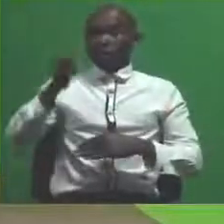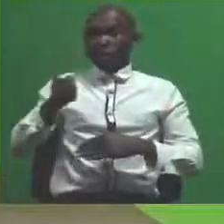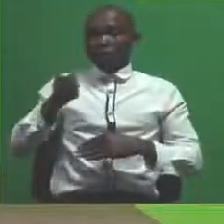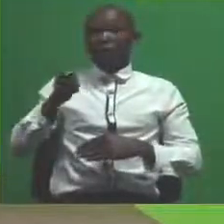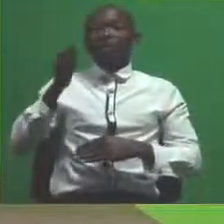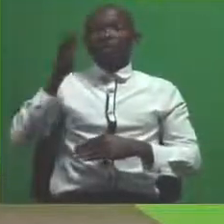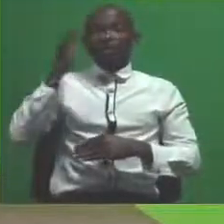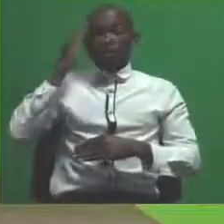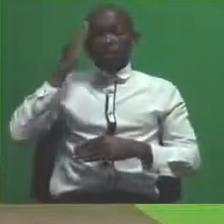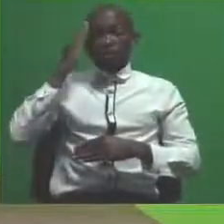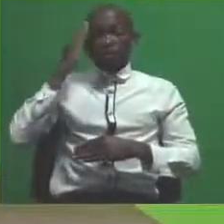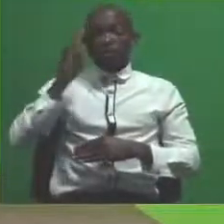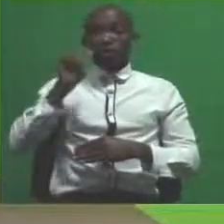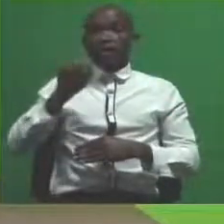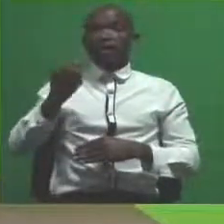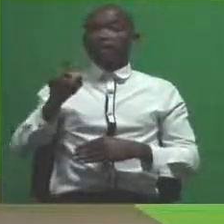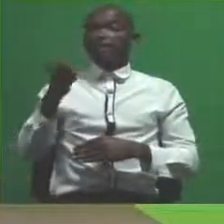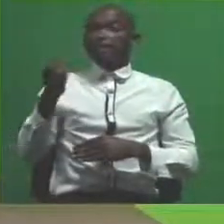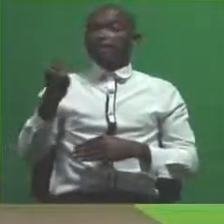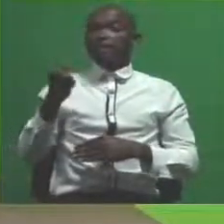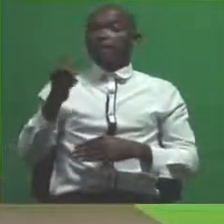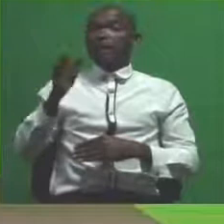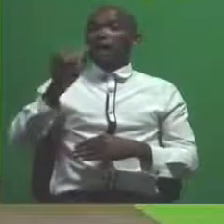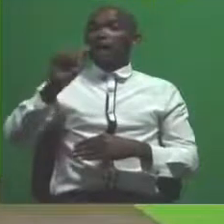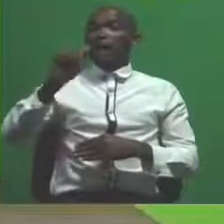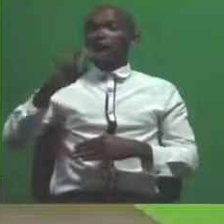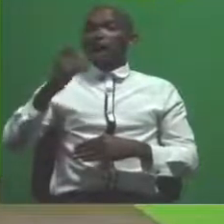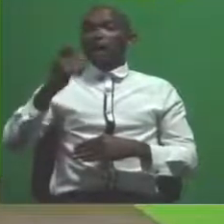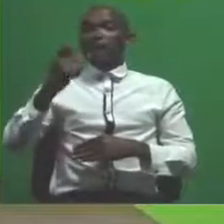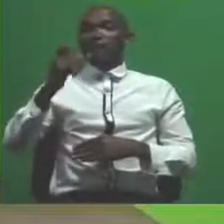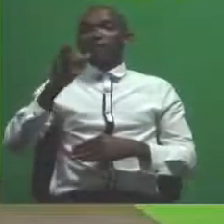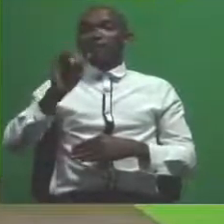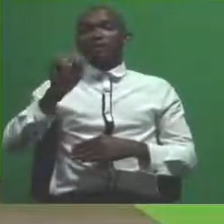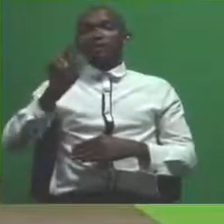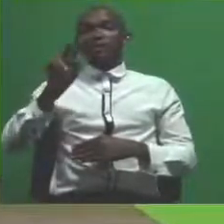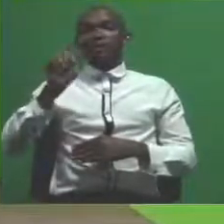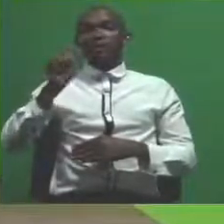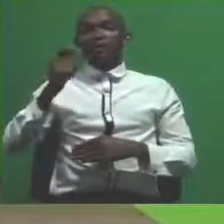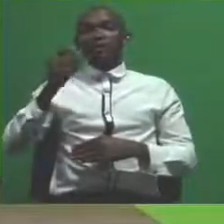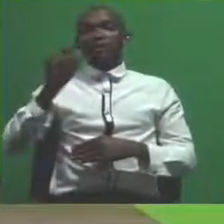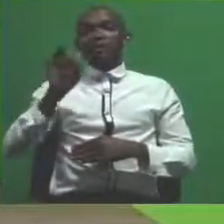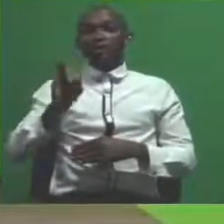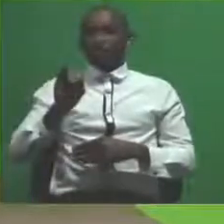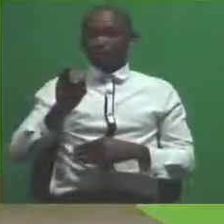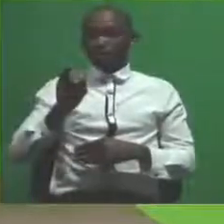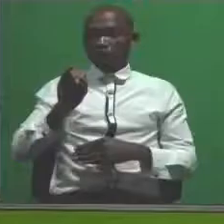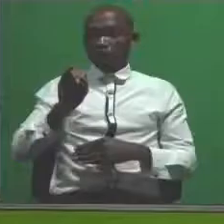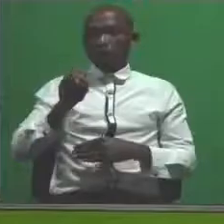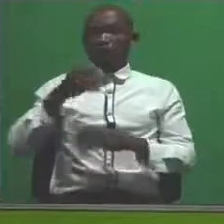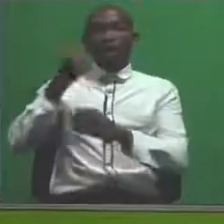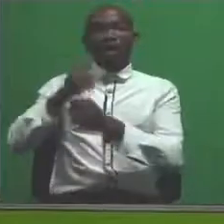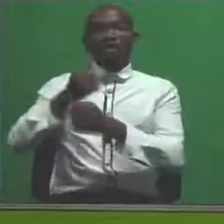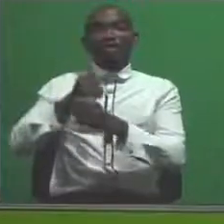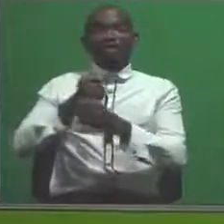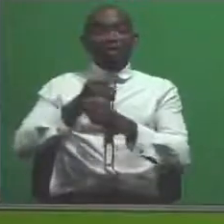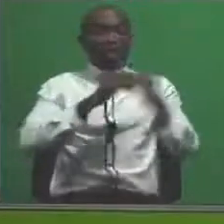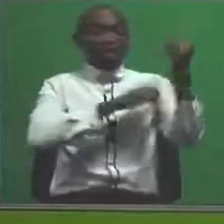as activation energy. Known as activation